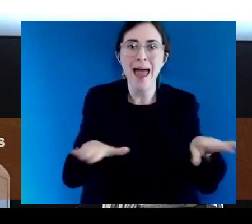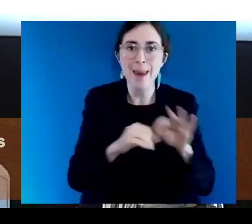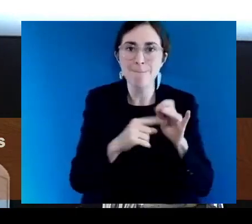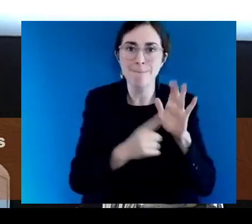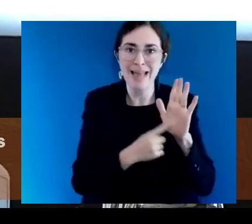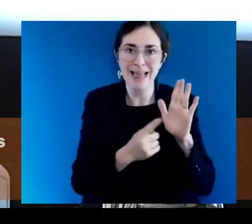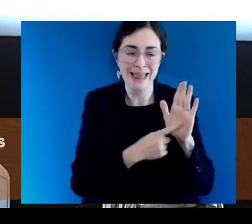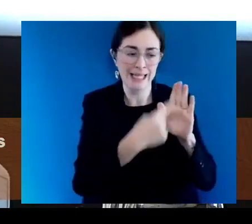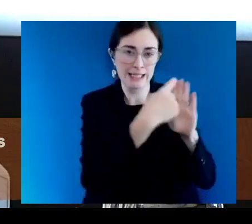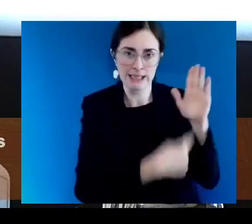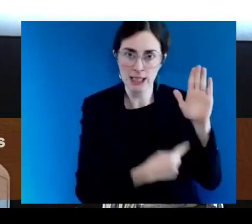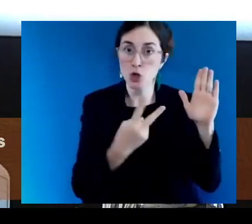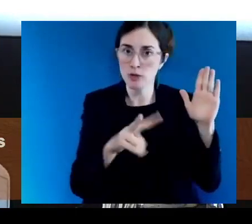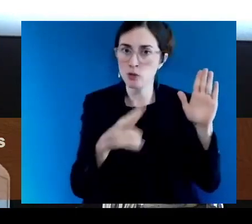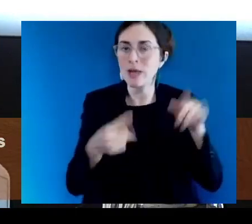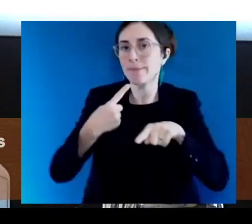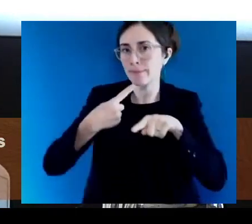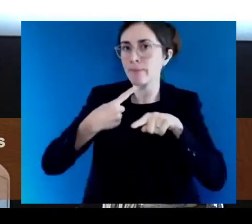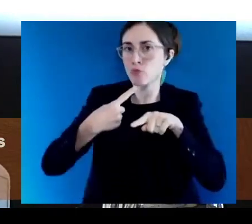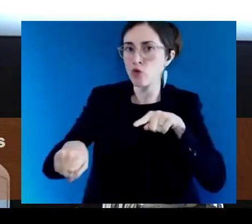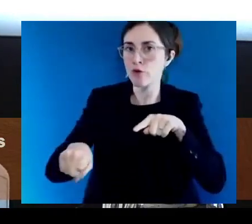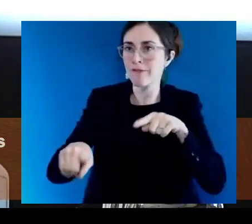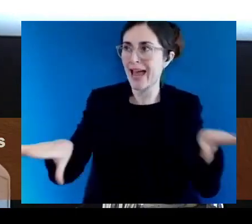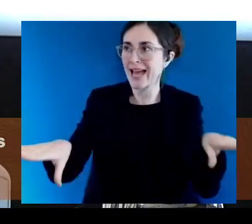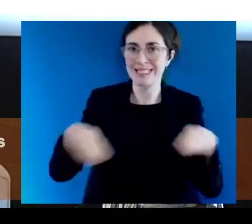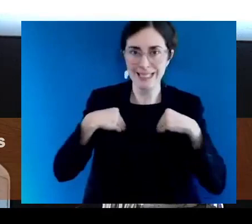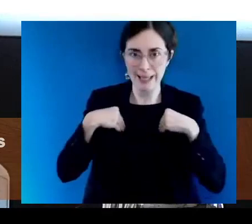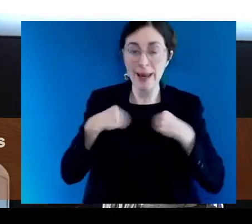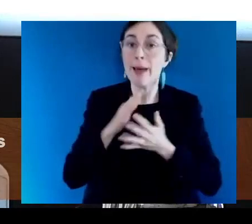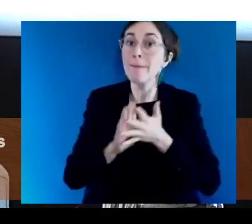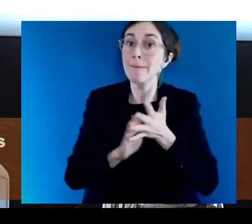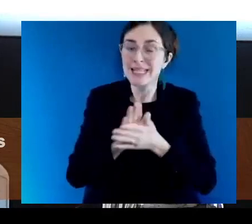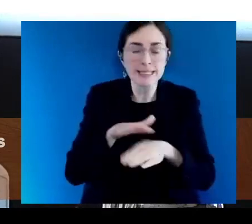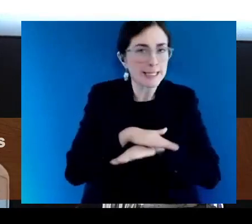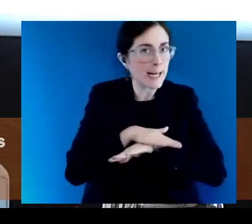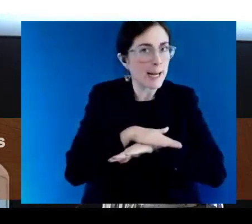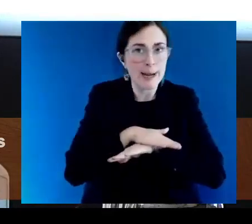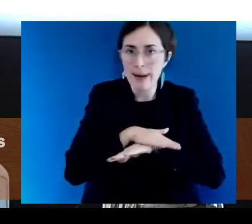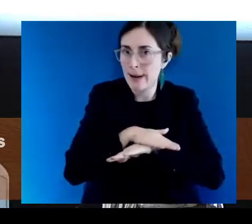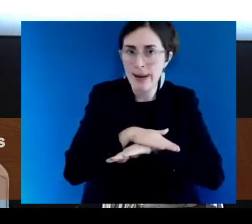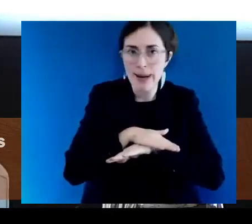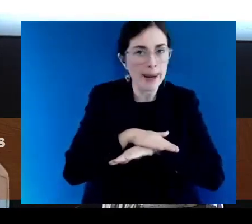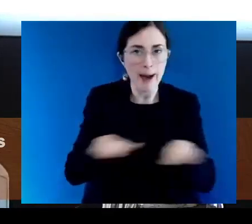introduced, was passed. And that prohibits